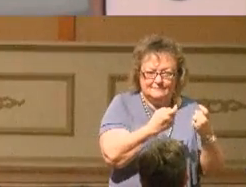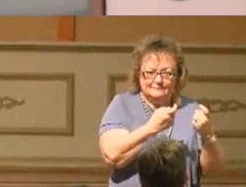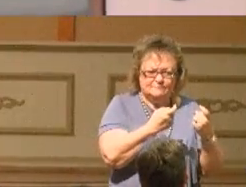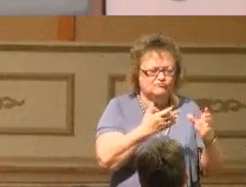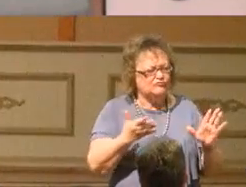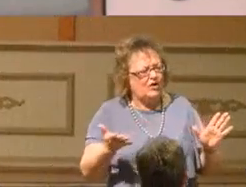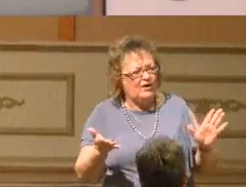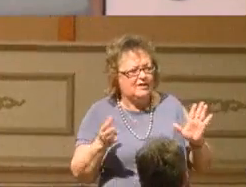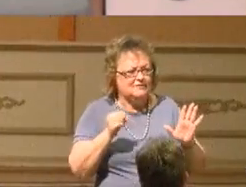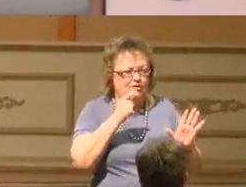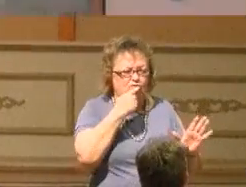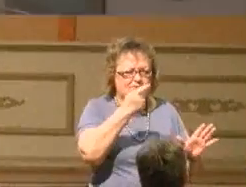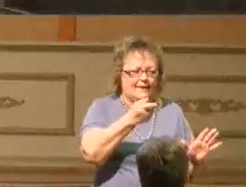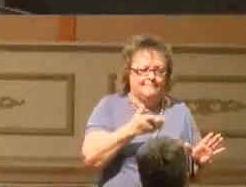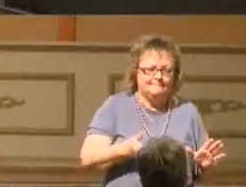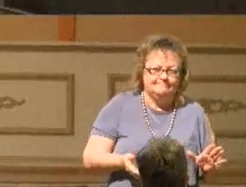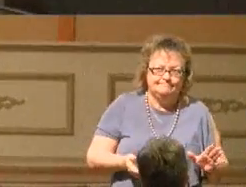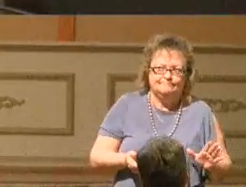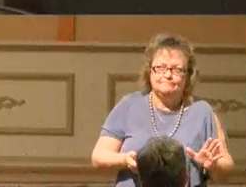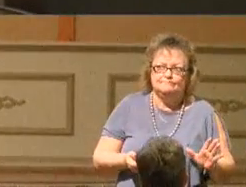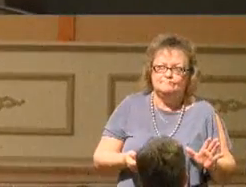Say, well,